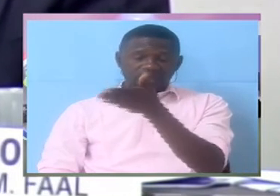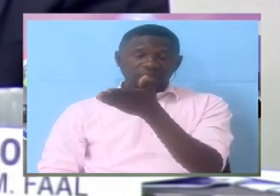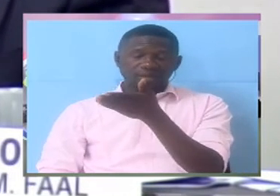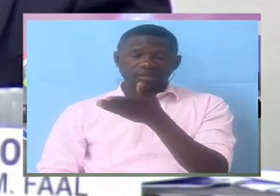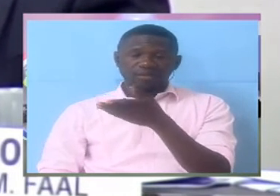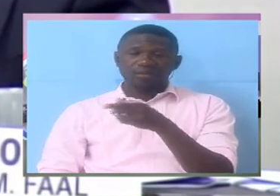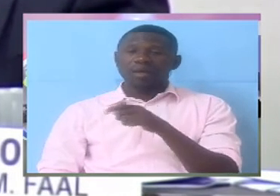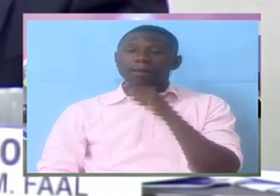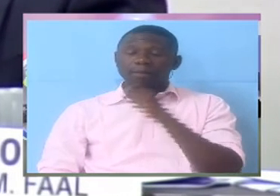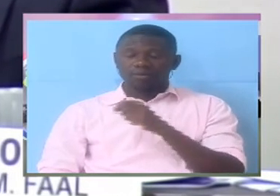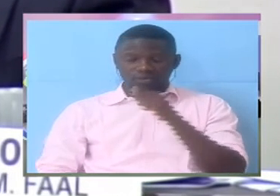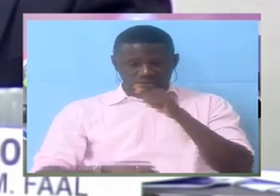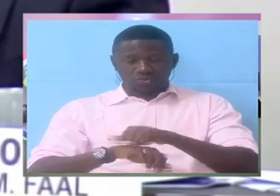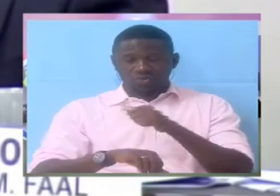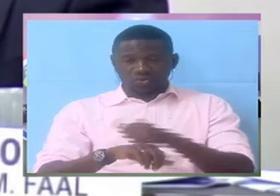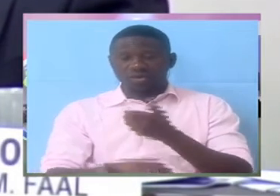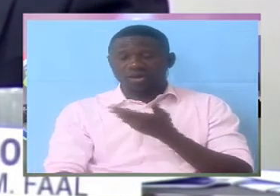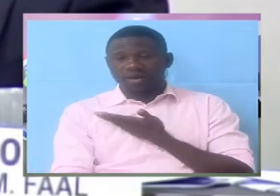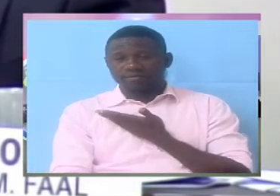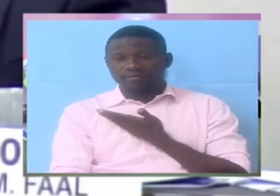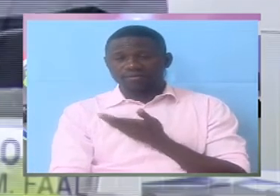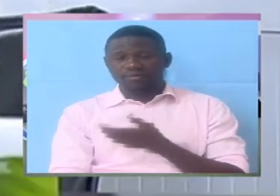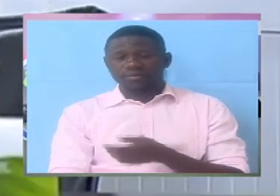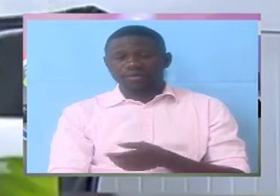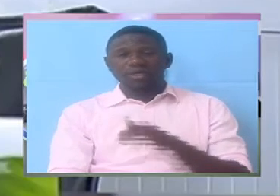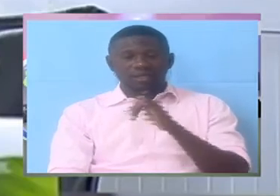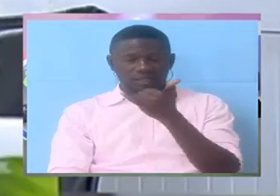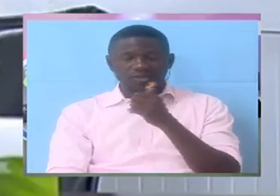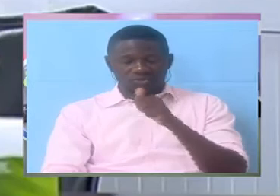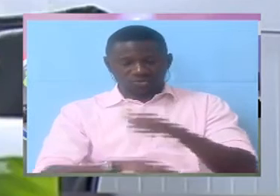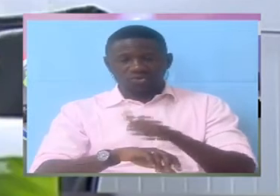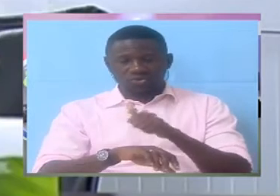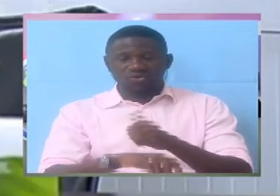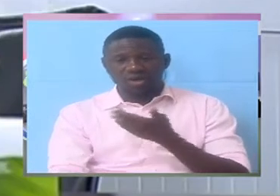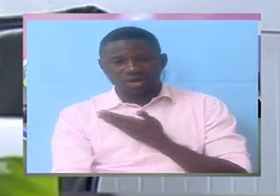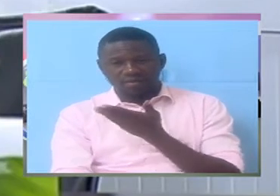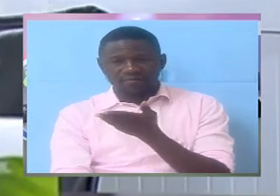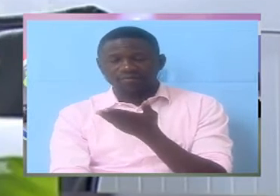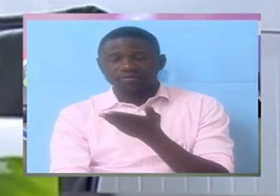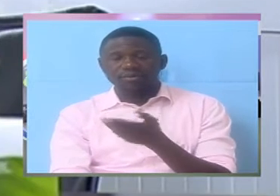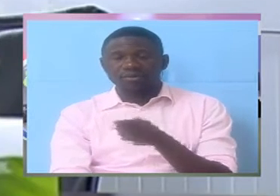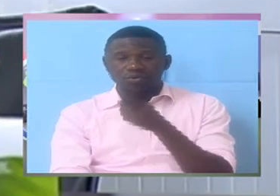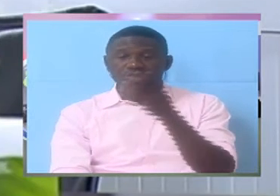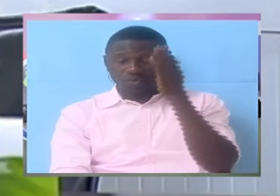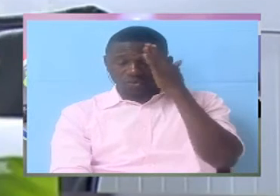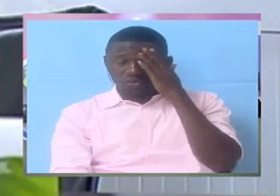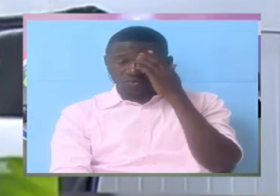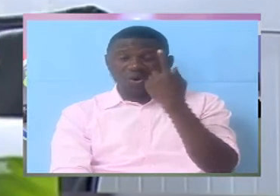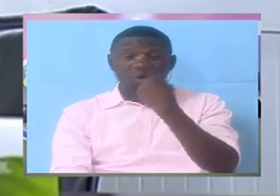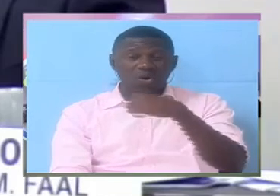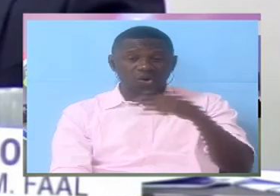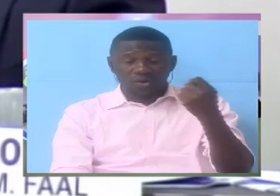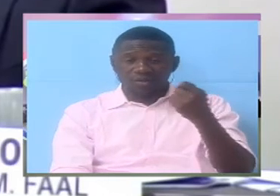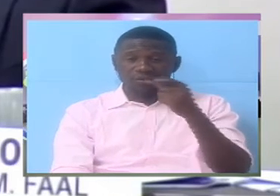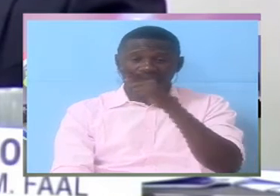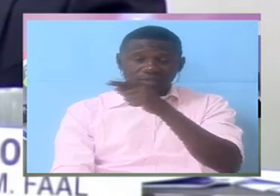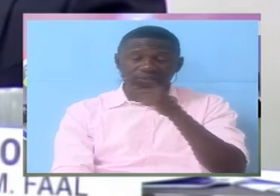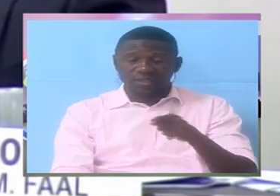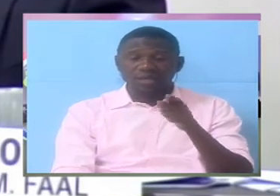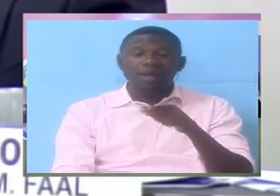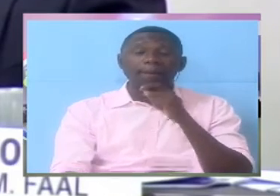was tortured. He was tortured. You know 100% he was tortured.